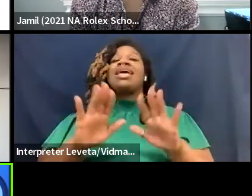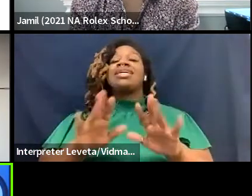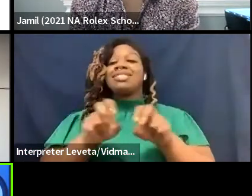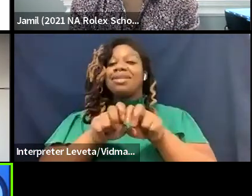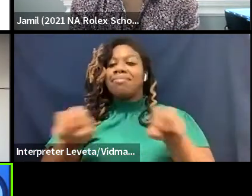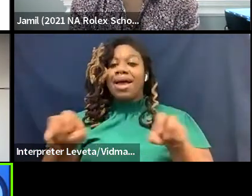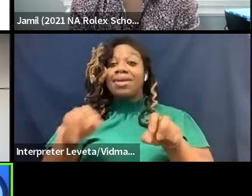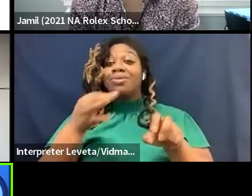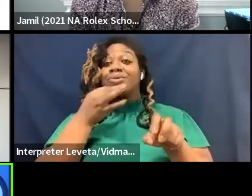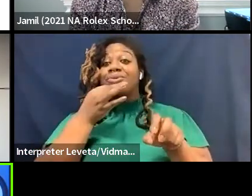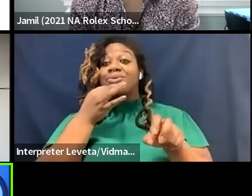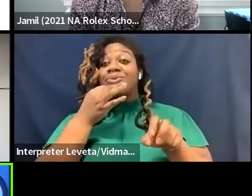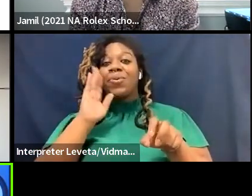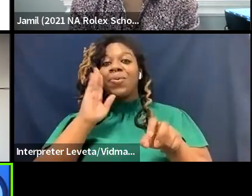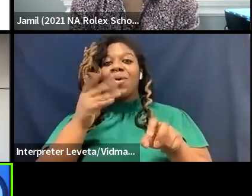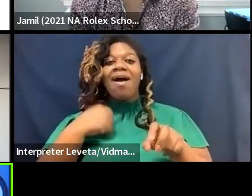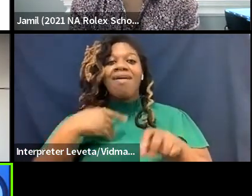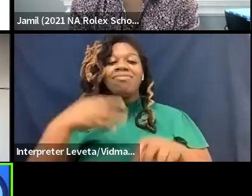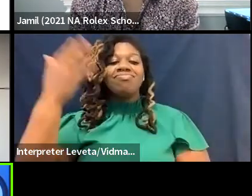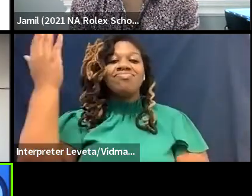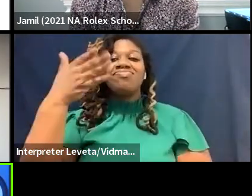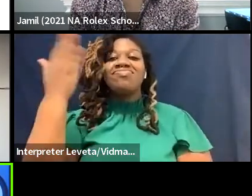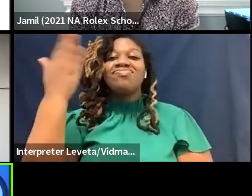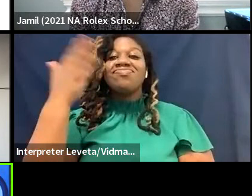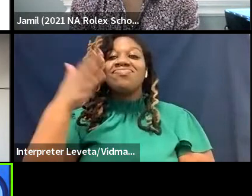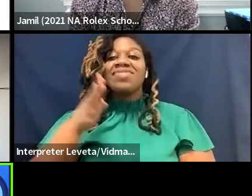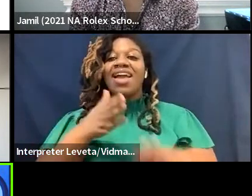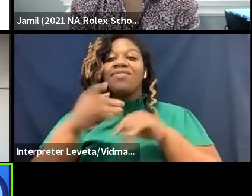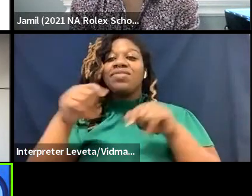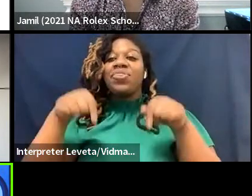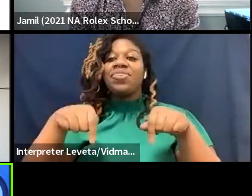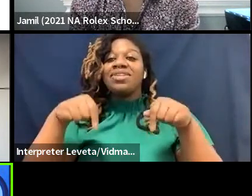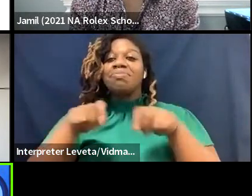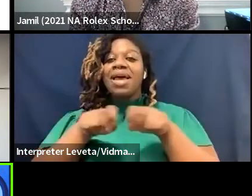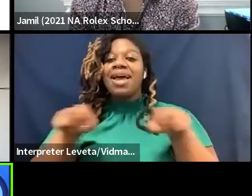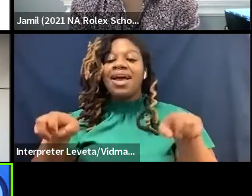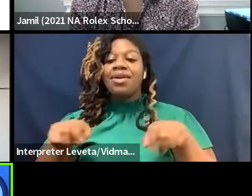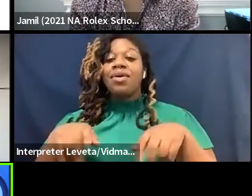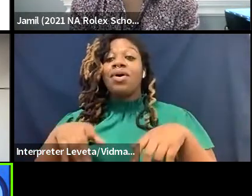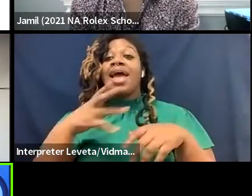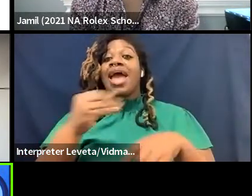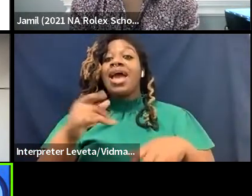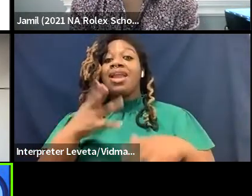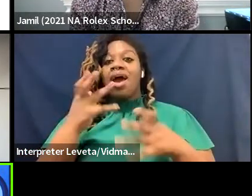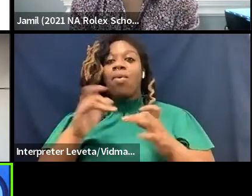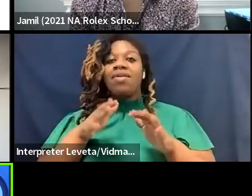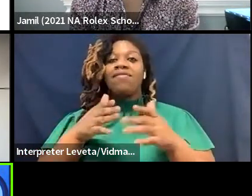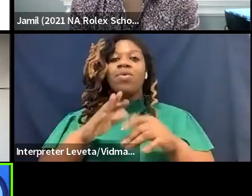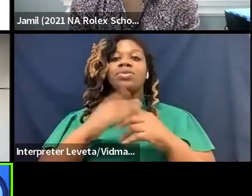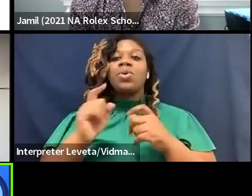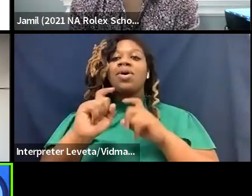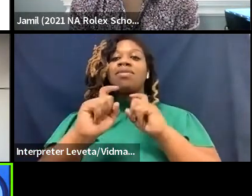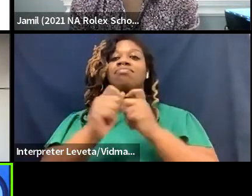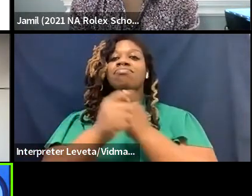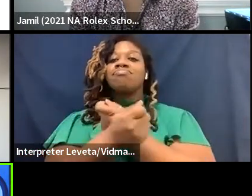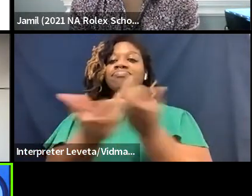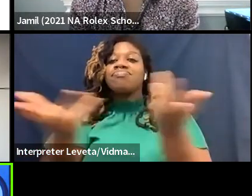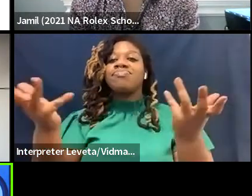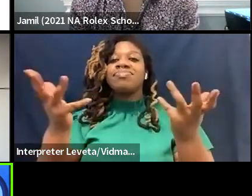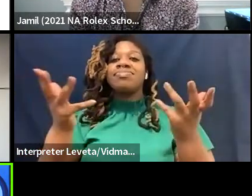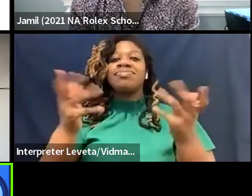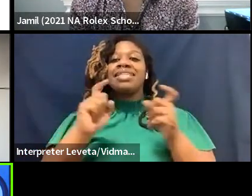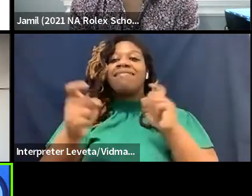up right after this. And I do want to actually do the giveaway, Chris. So I know I'm just jumping in. But we have a lot